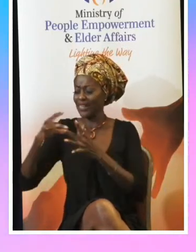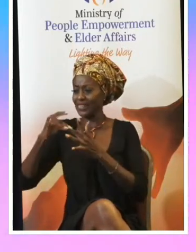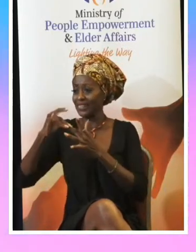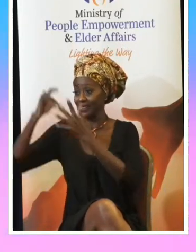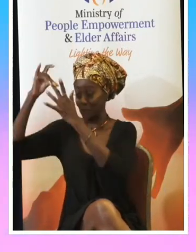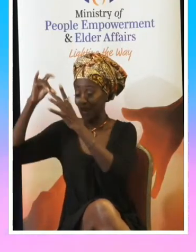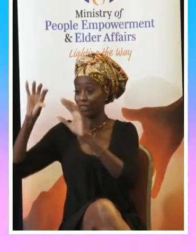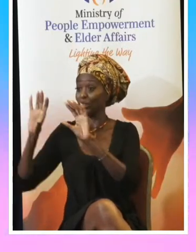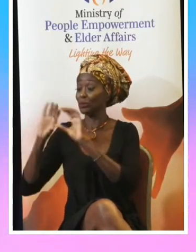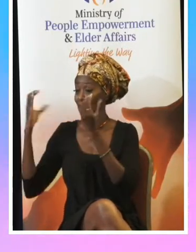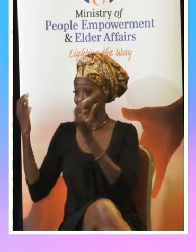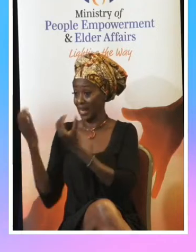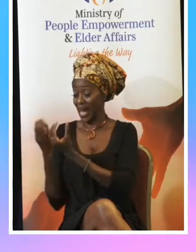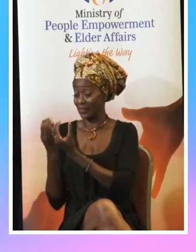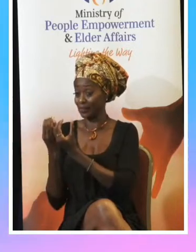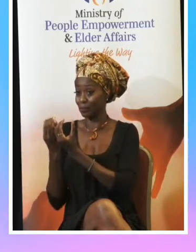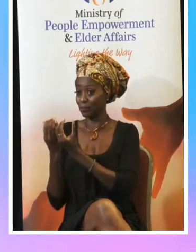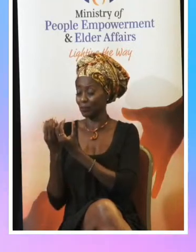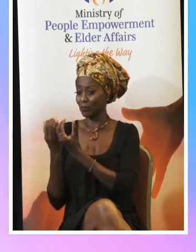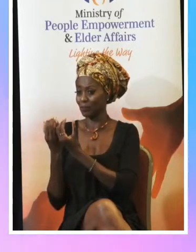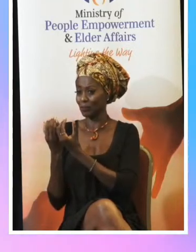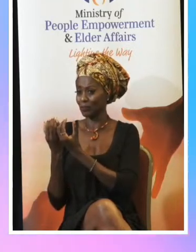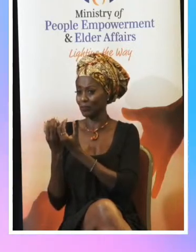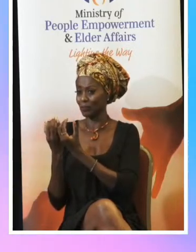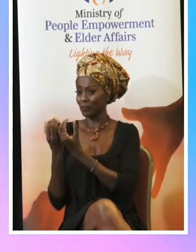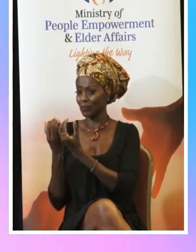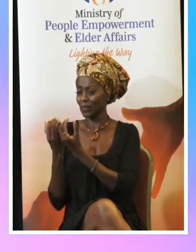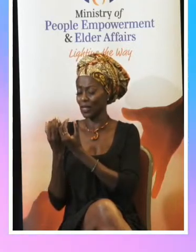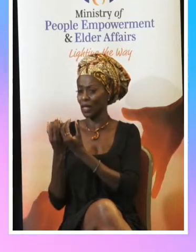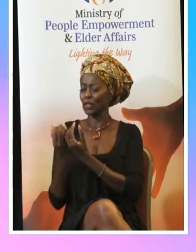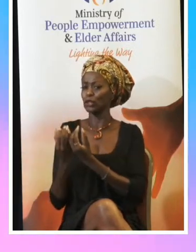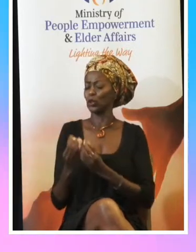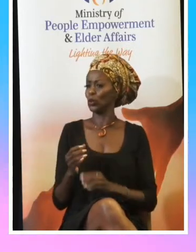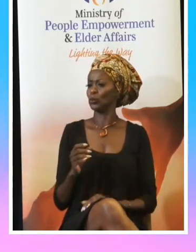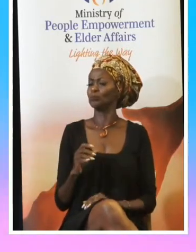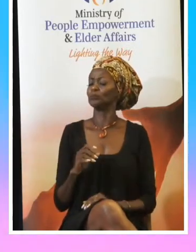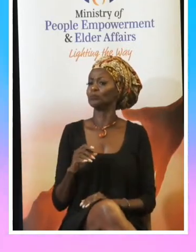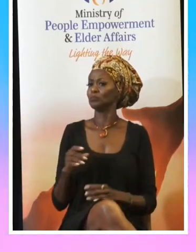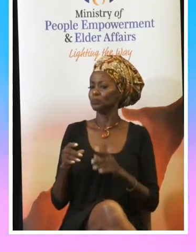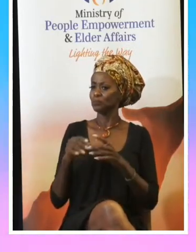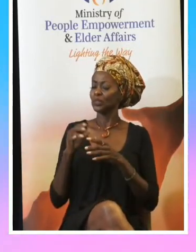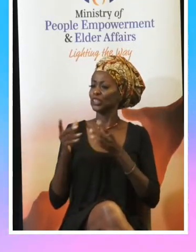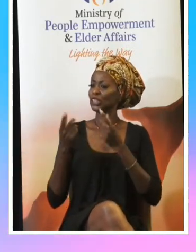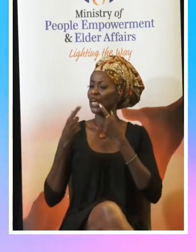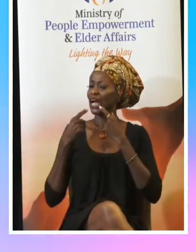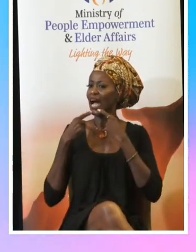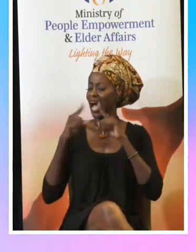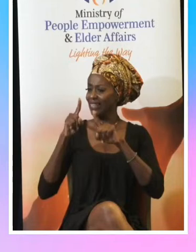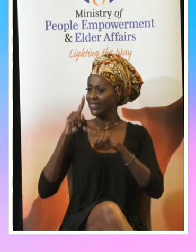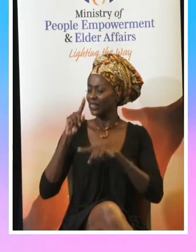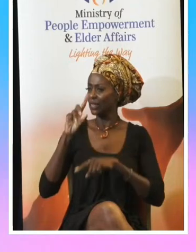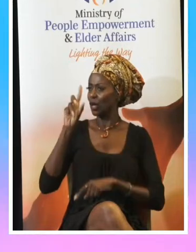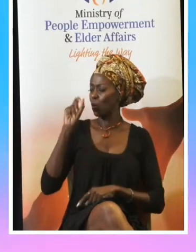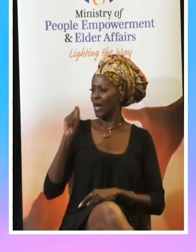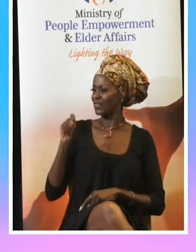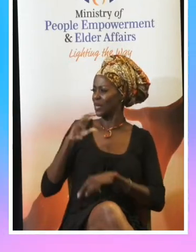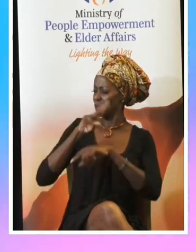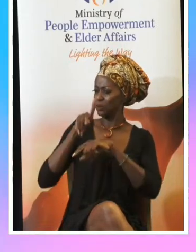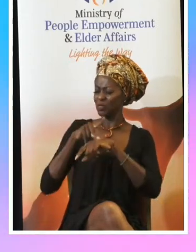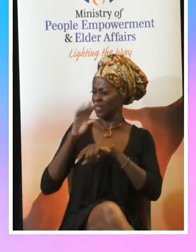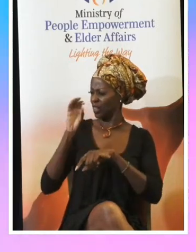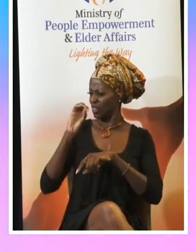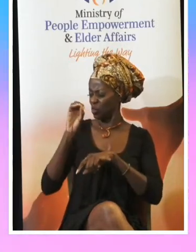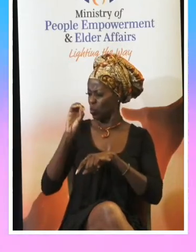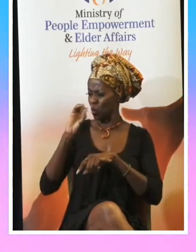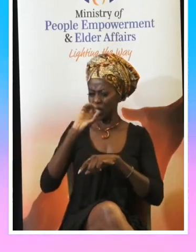she answered a question, and the principal said, "No, she doesn't belong in there. She belongs over there." So sometimes it's good